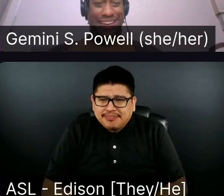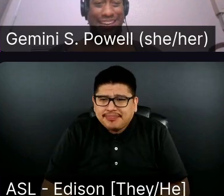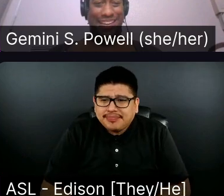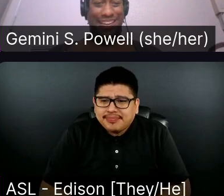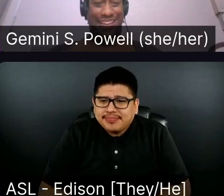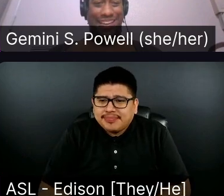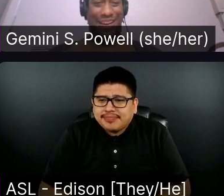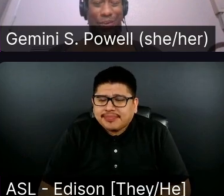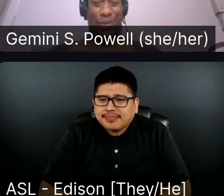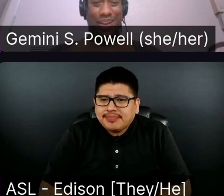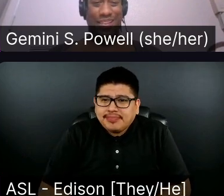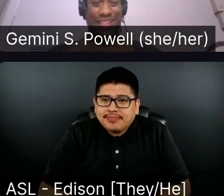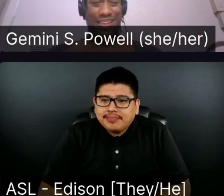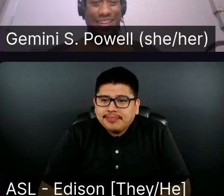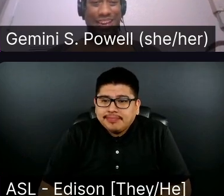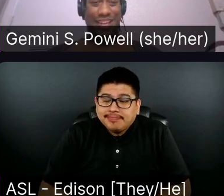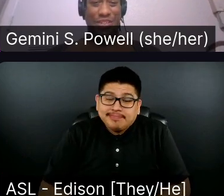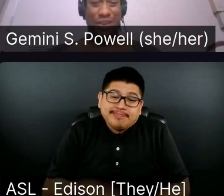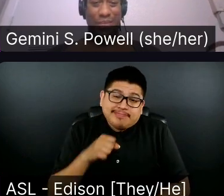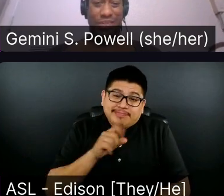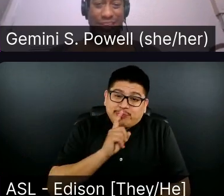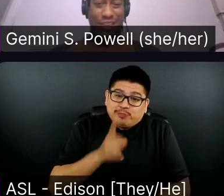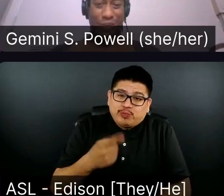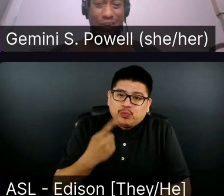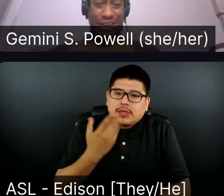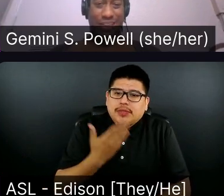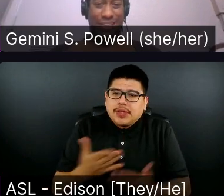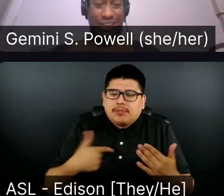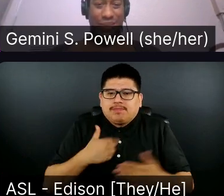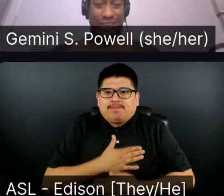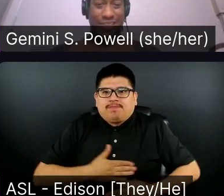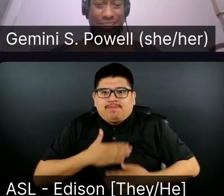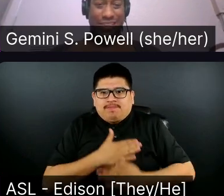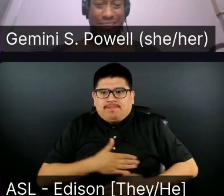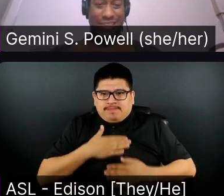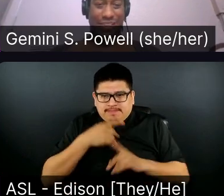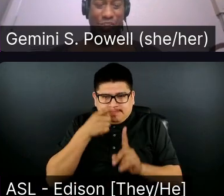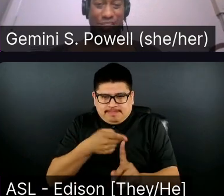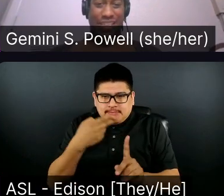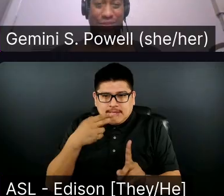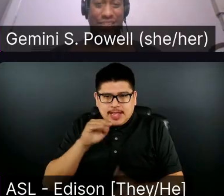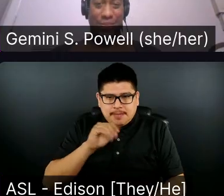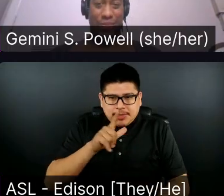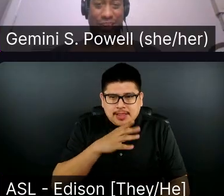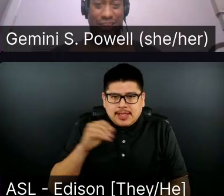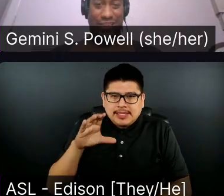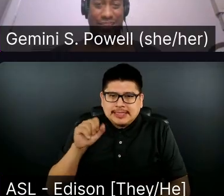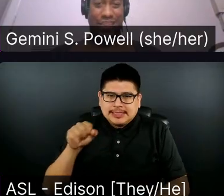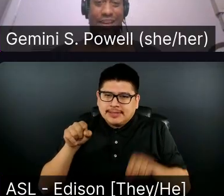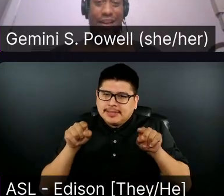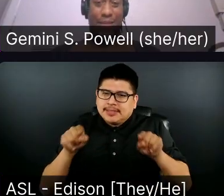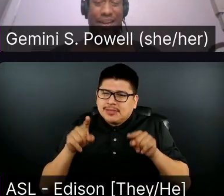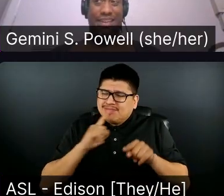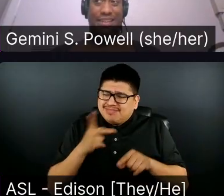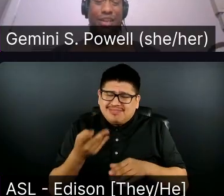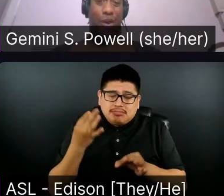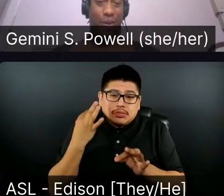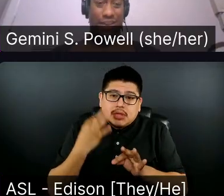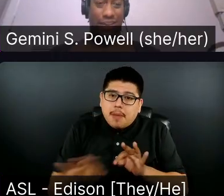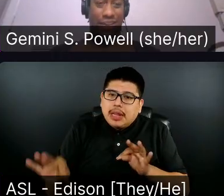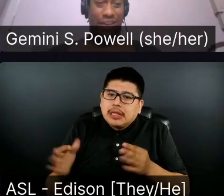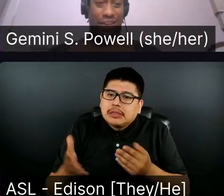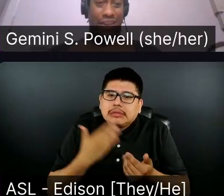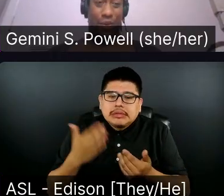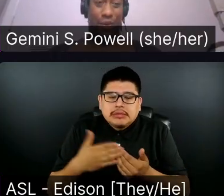But you know, one of the things that I enjoy in particular about HTML and CSS is just how simple it is to get up and